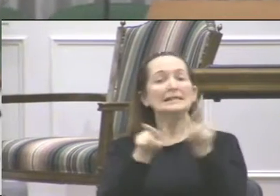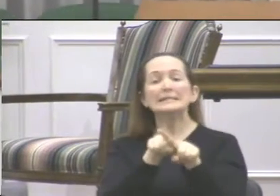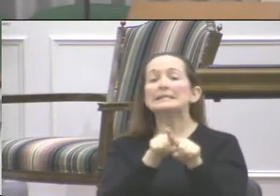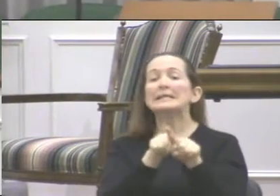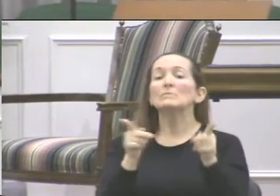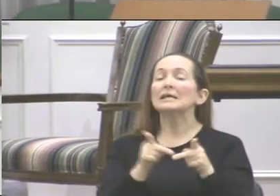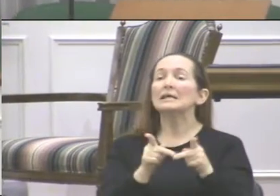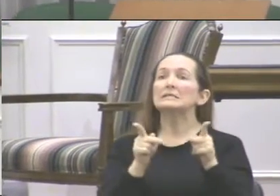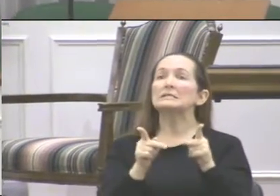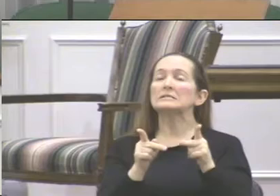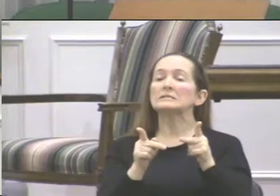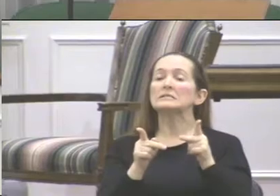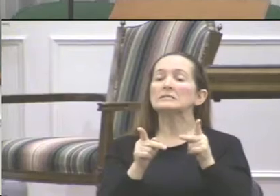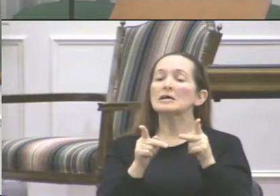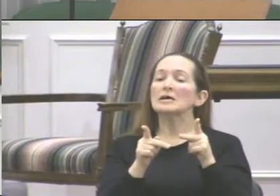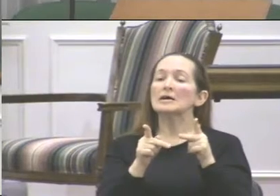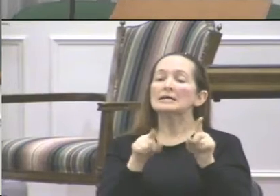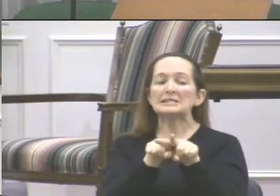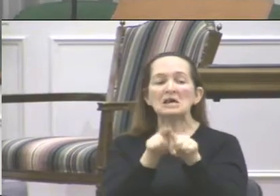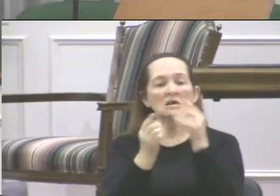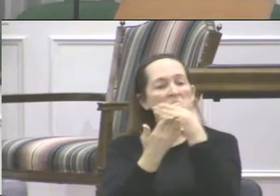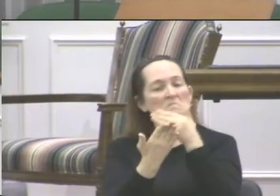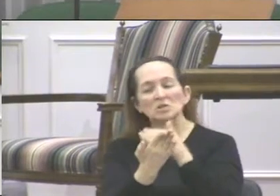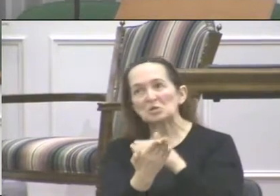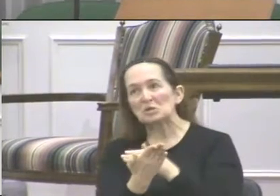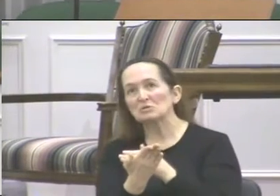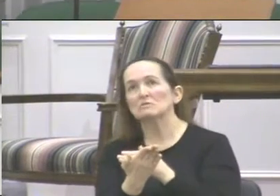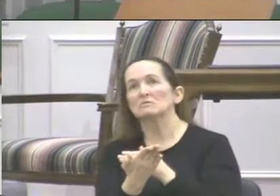same instructions.